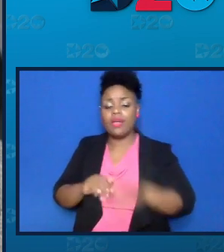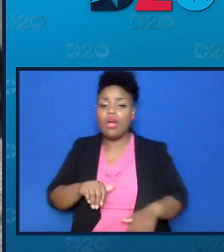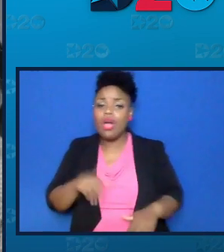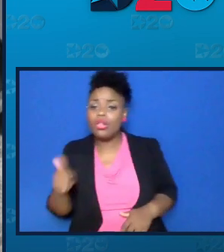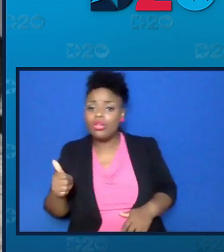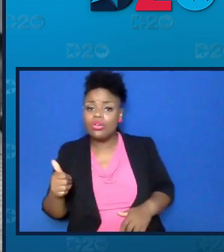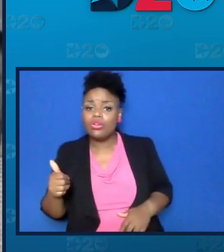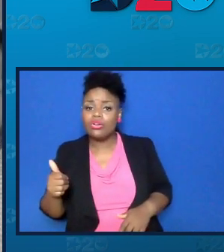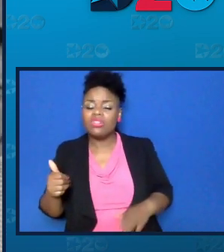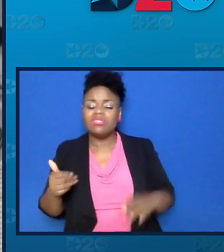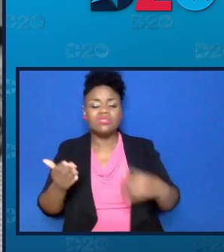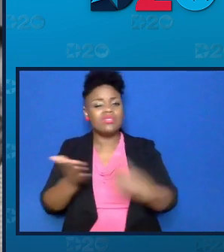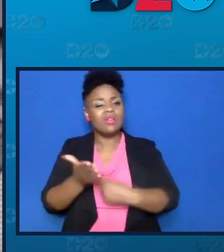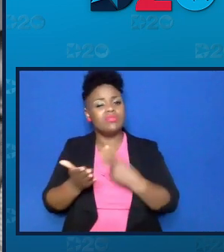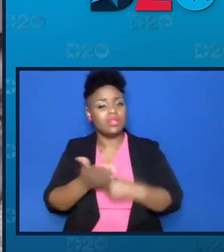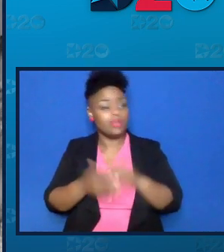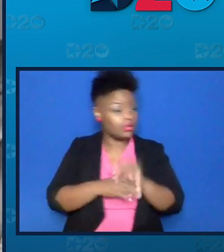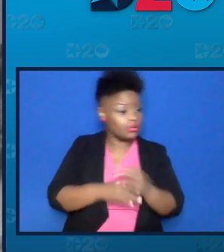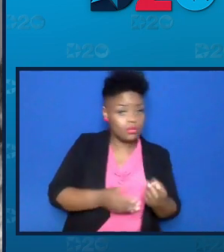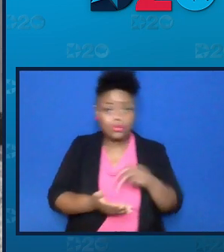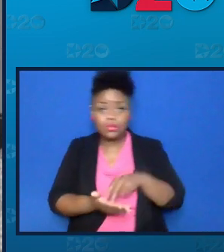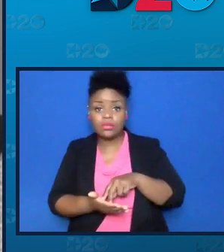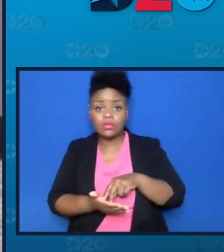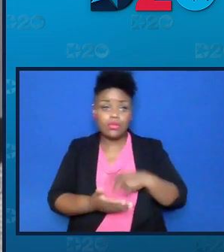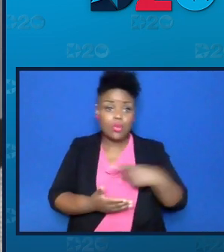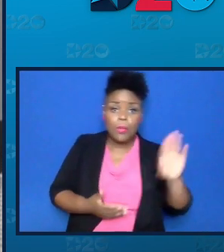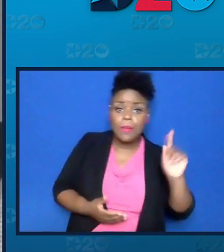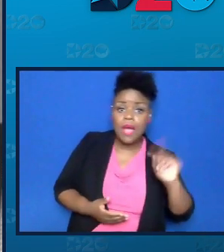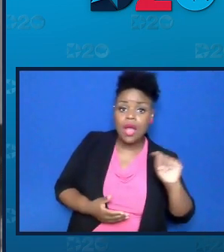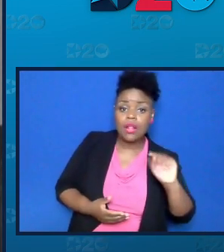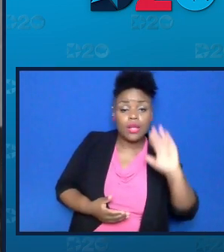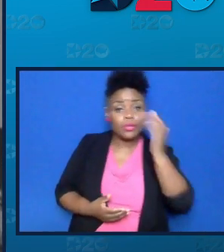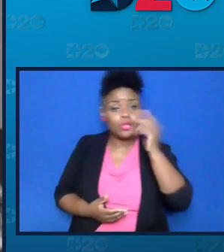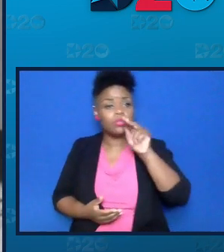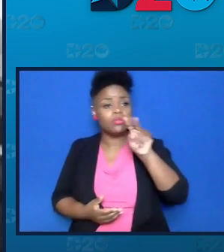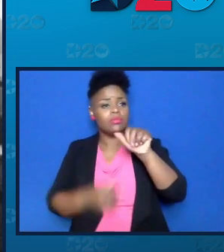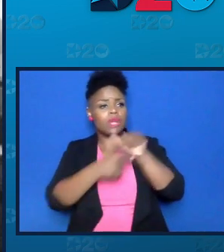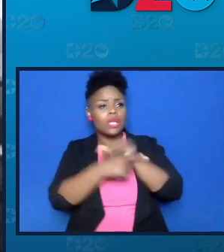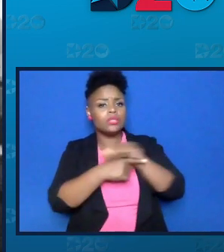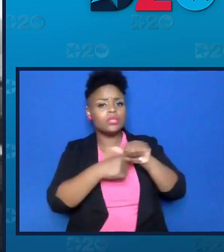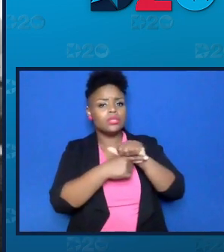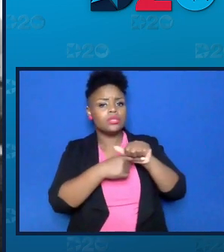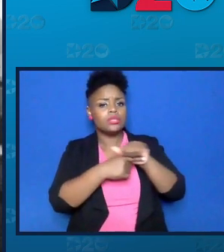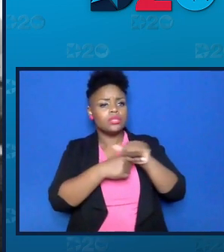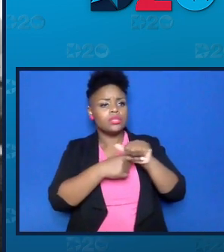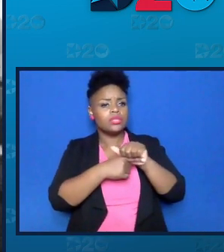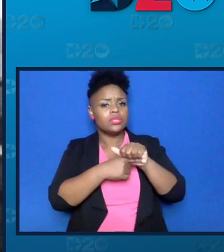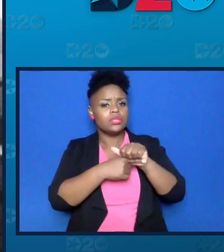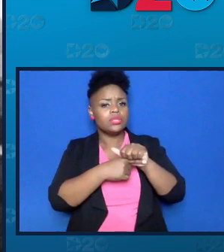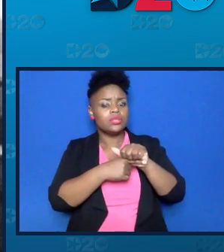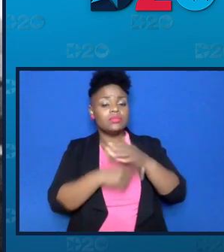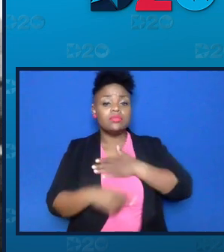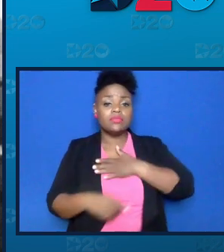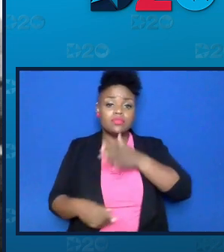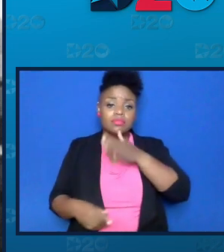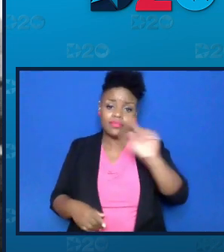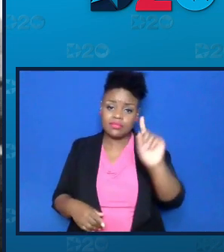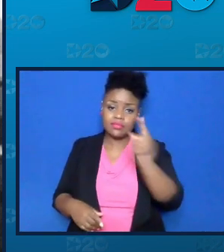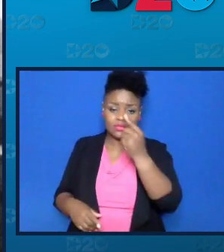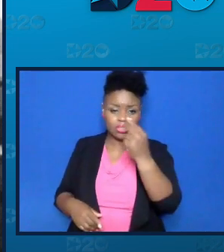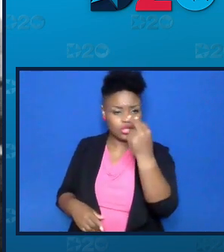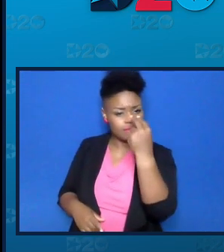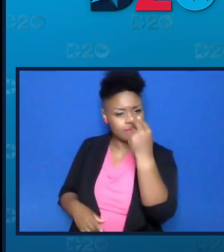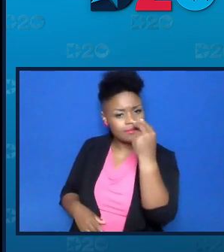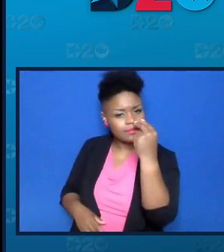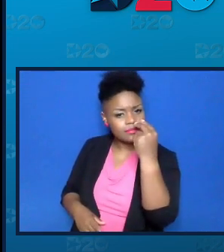practice. She'd make me look her in the eye, look at me. Remember, Joey, you're the smartest boy in